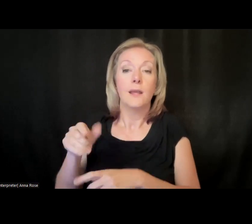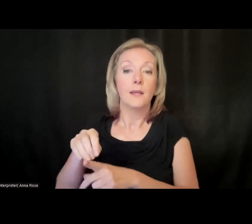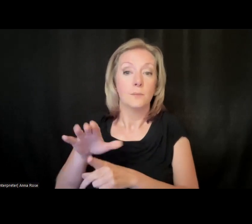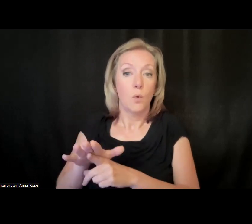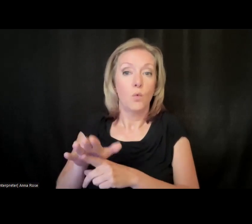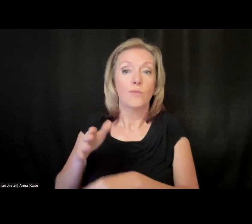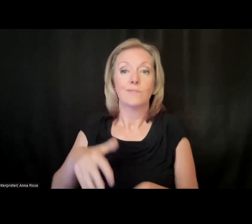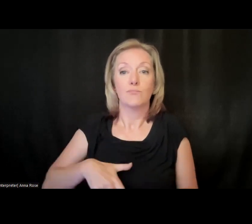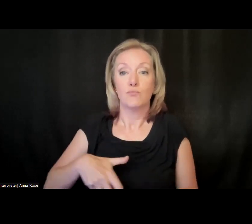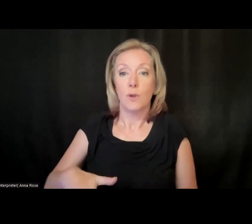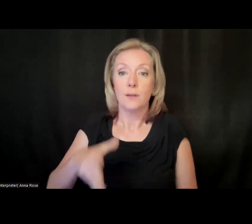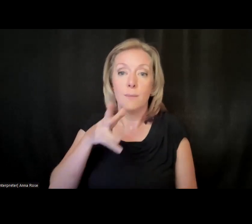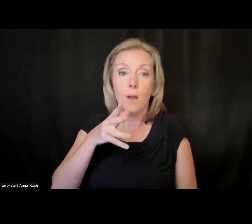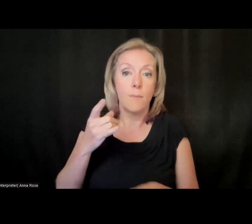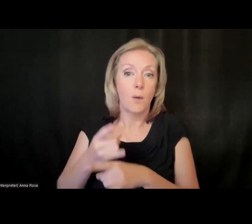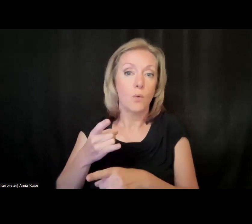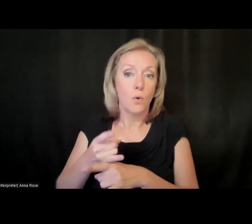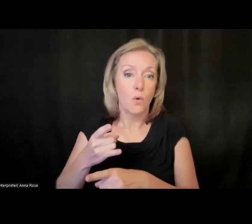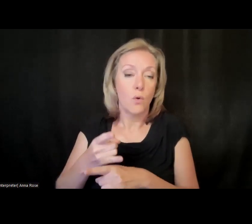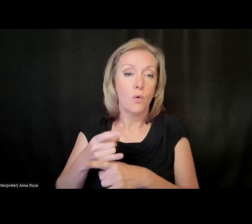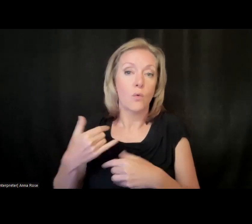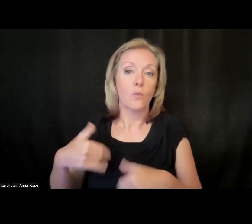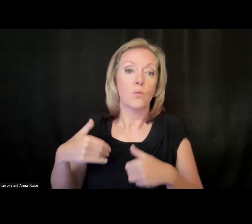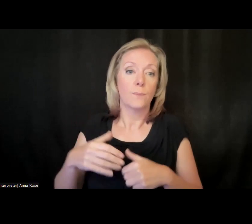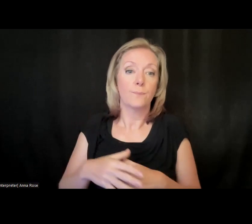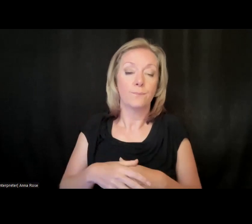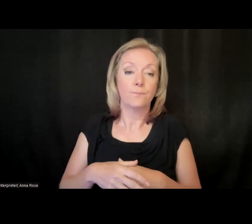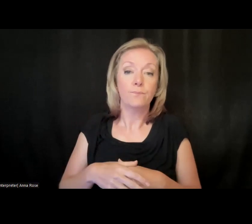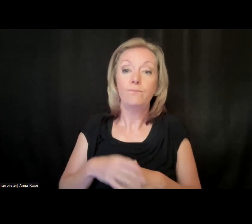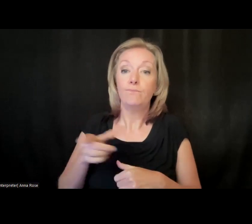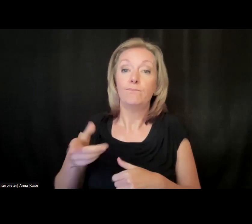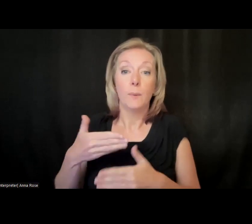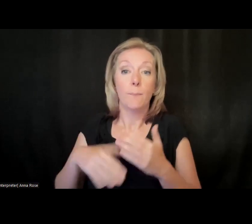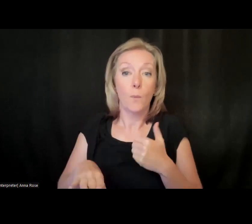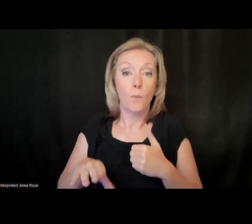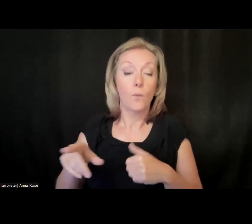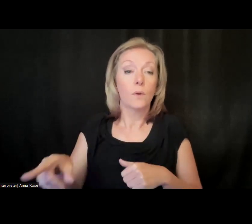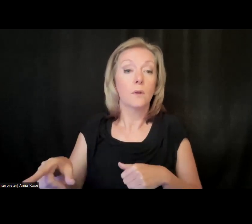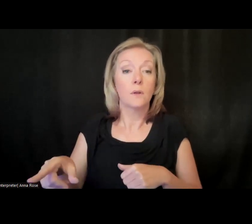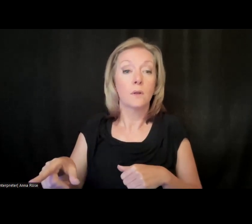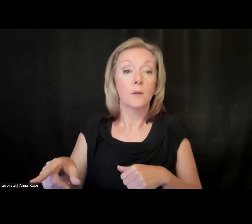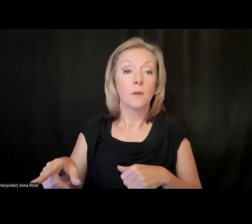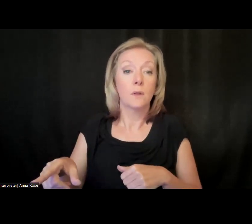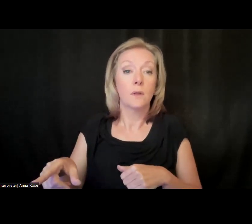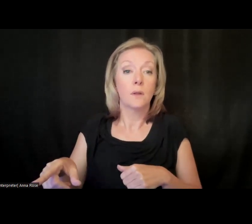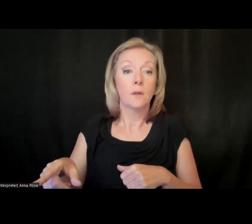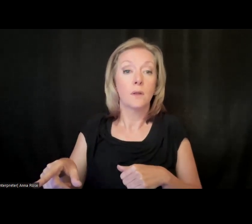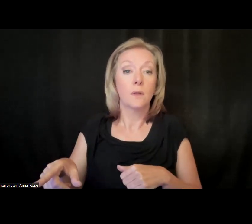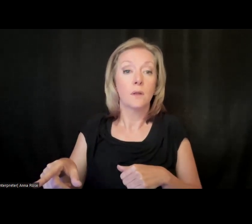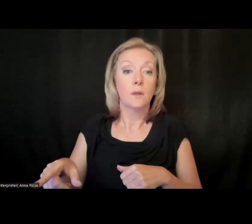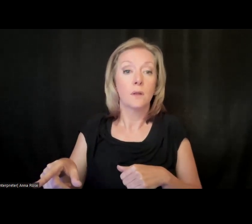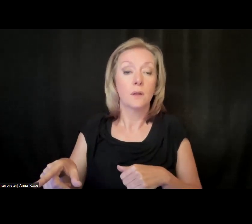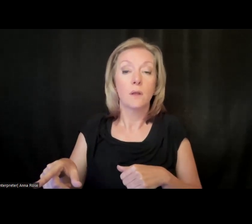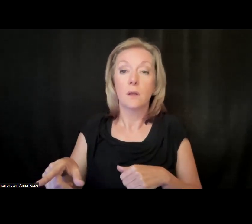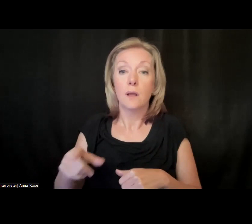alcohol in utero quite significantly. When he was born, the delivery room literally reeked